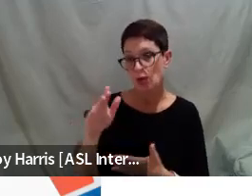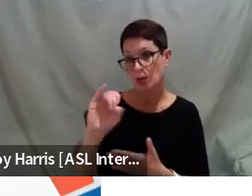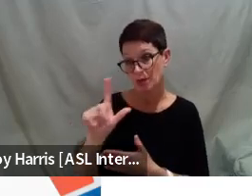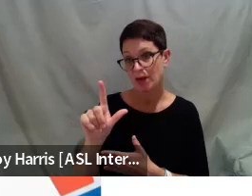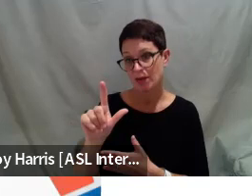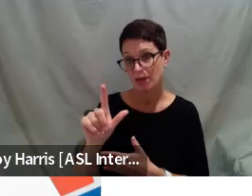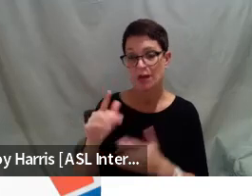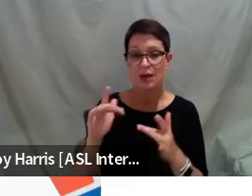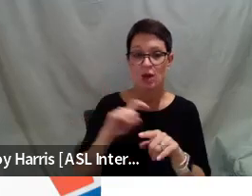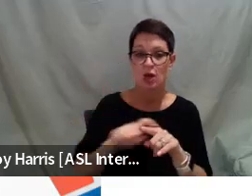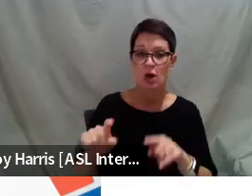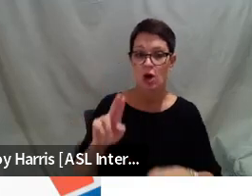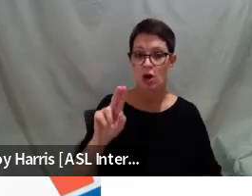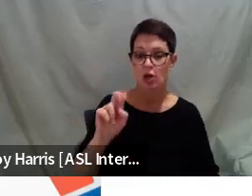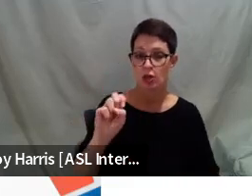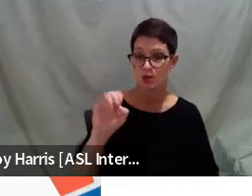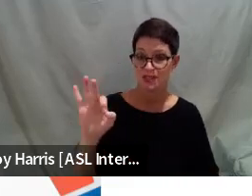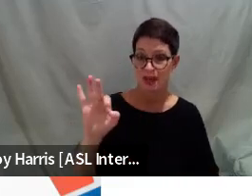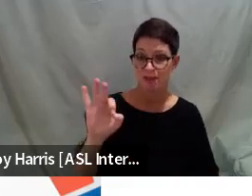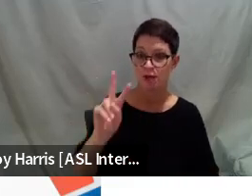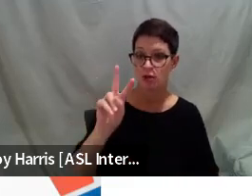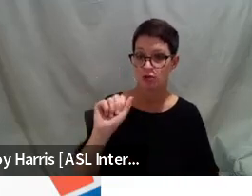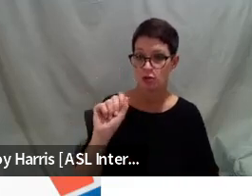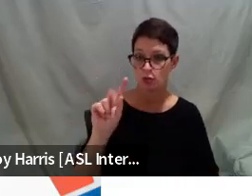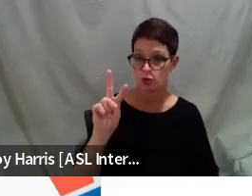You can contact USAF at